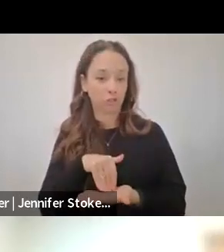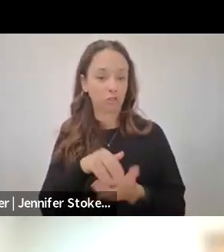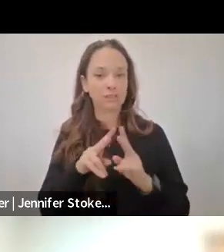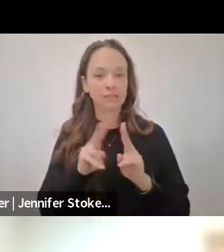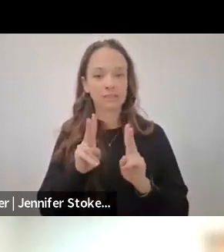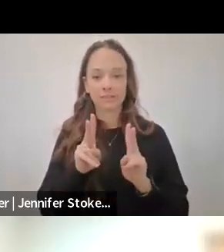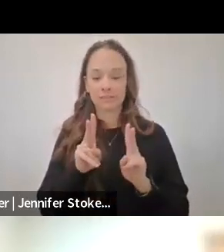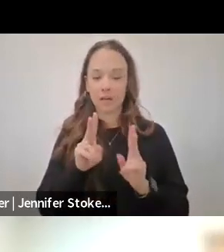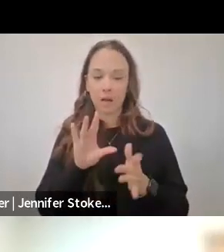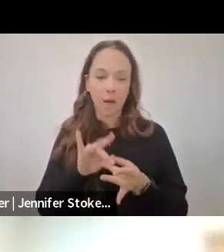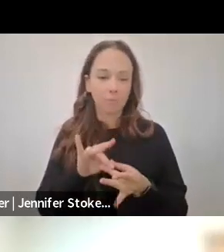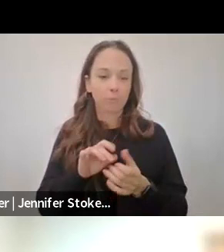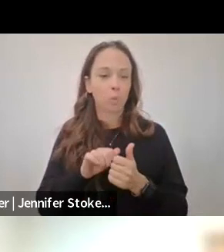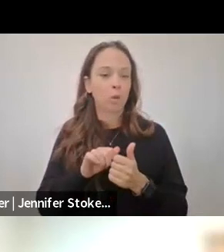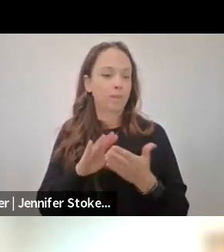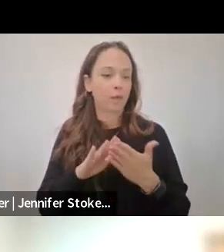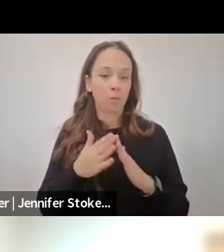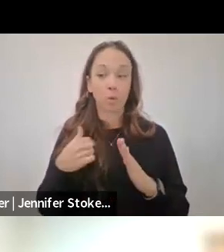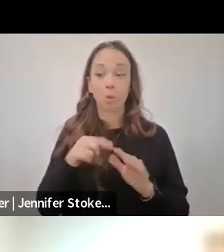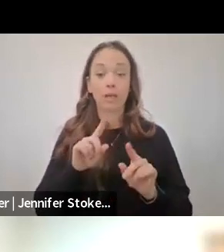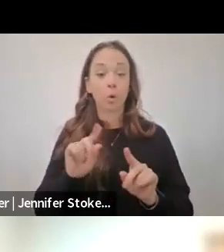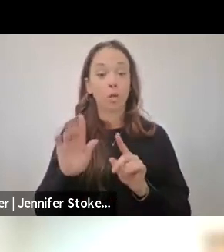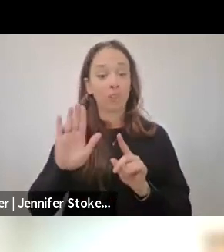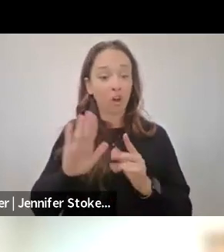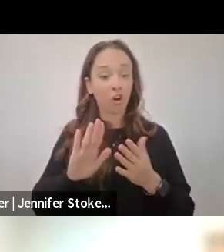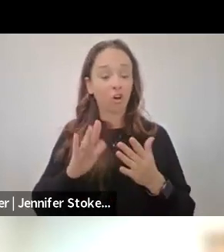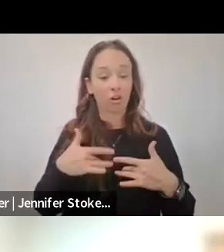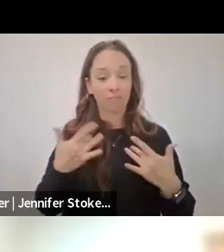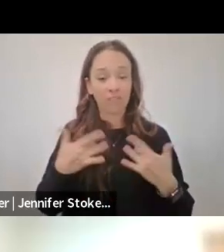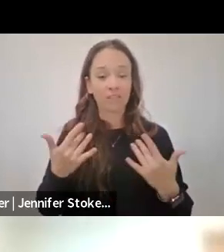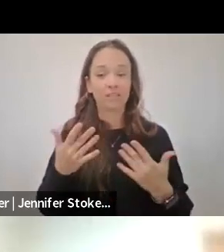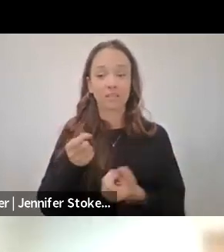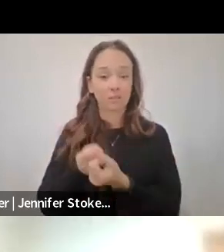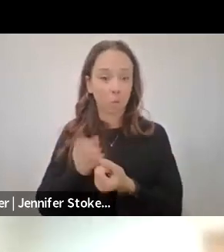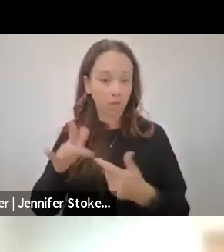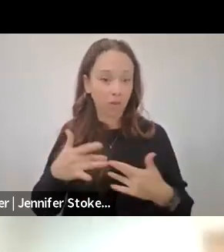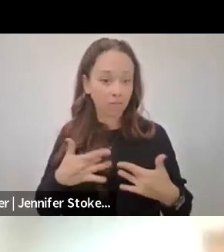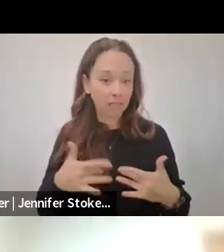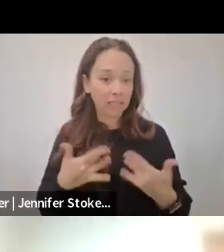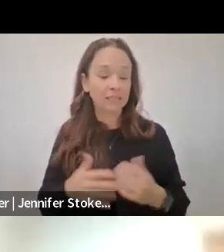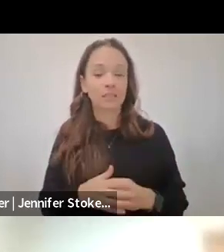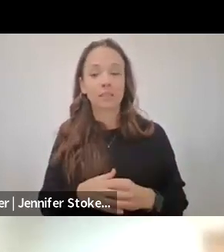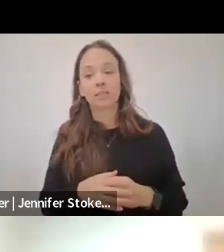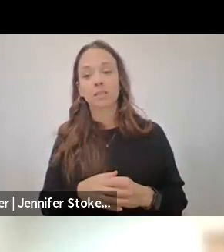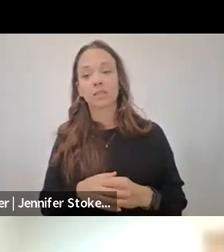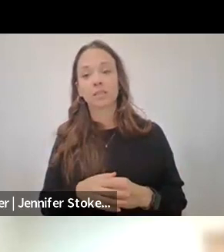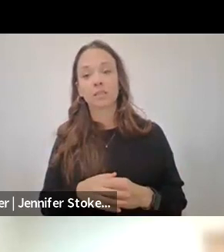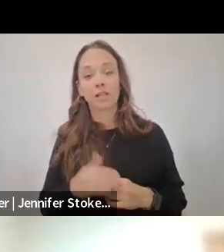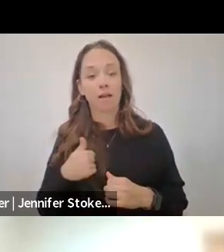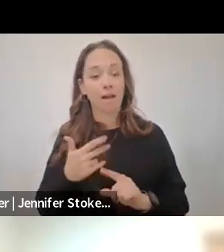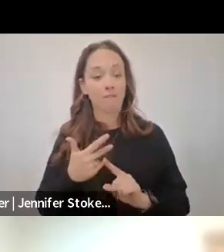the community. We attend their events, we support their events. We have